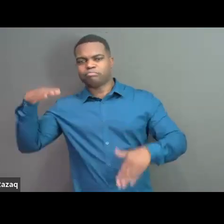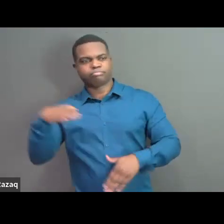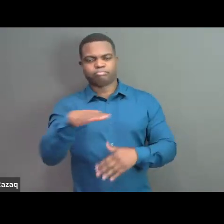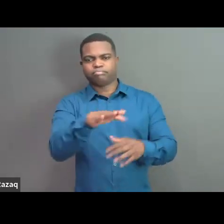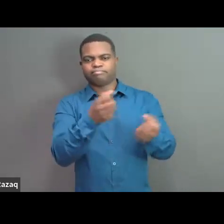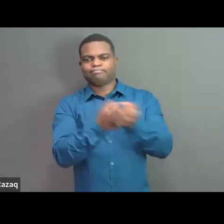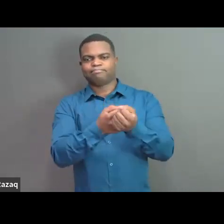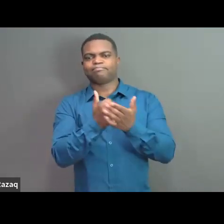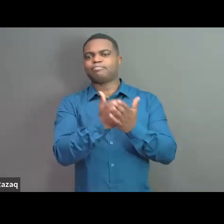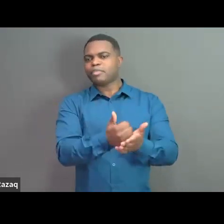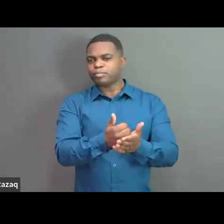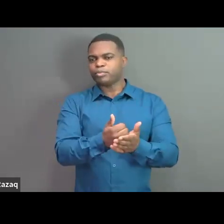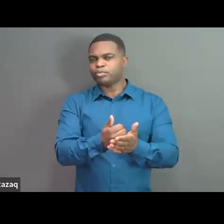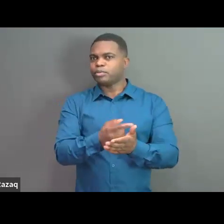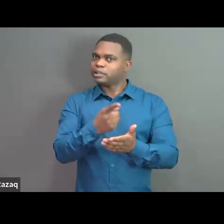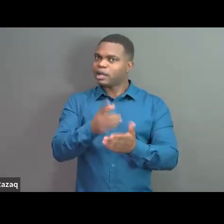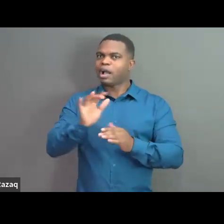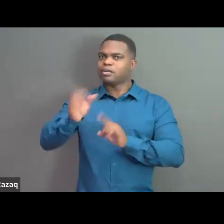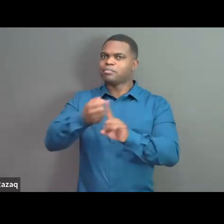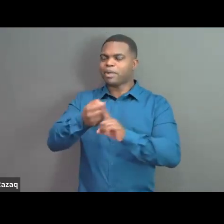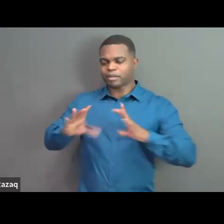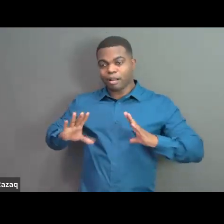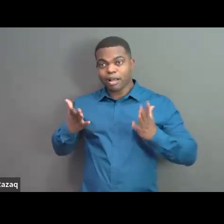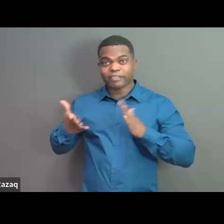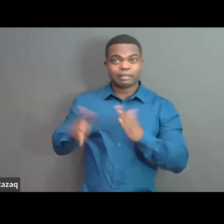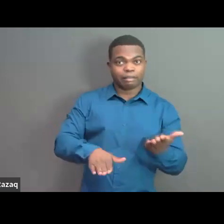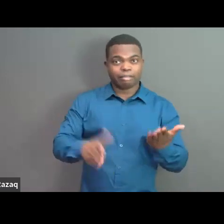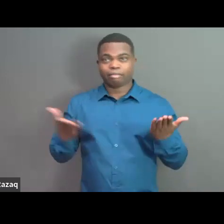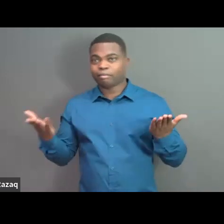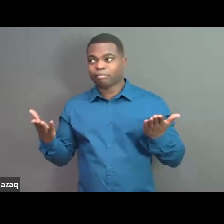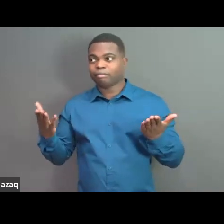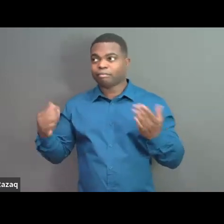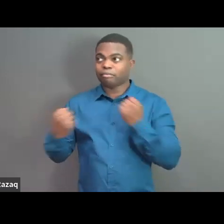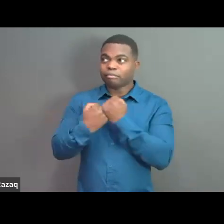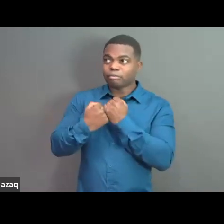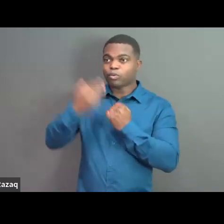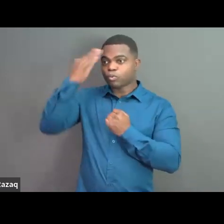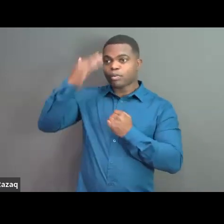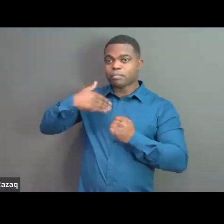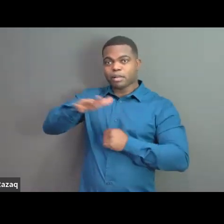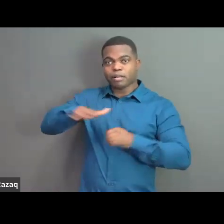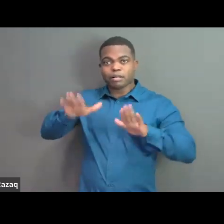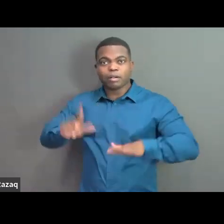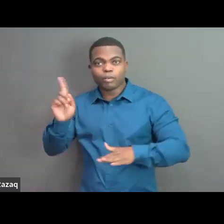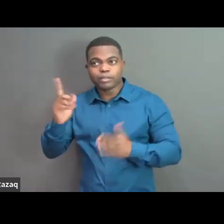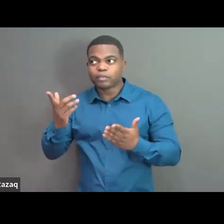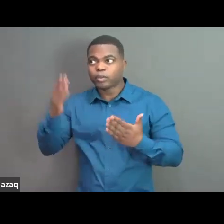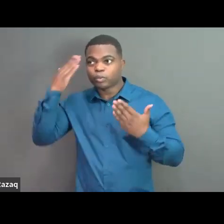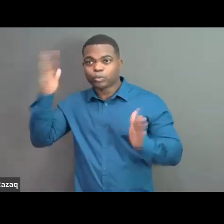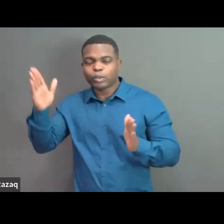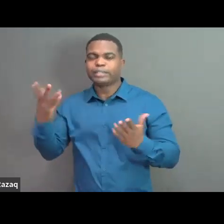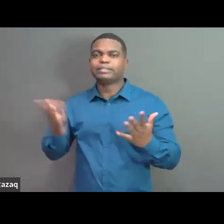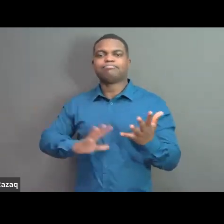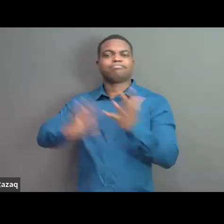address, which will help the police, the ambulances, and other services for you to